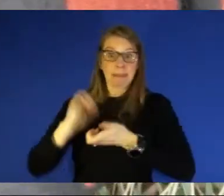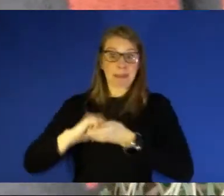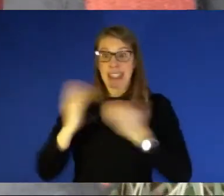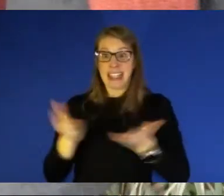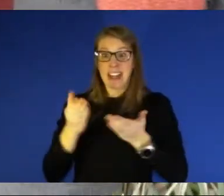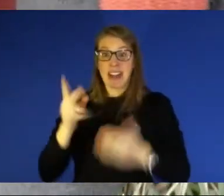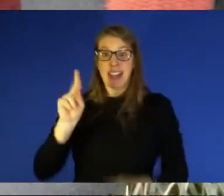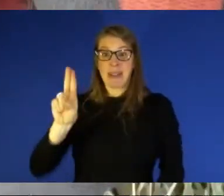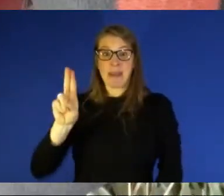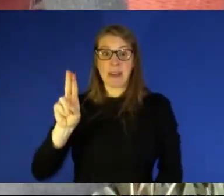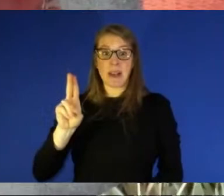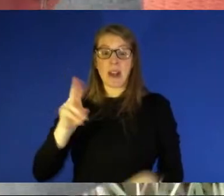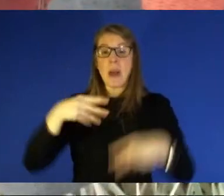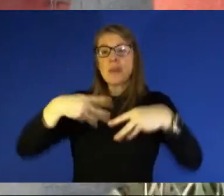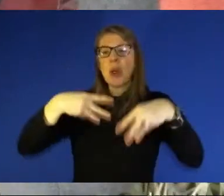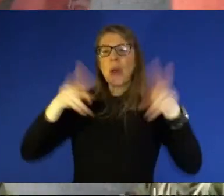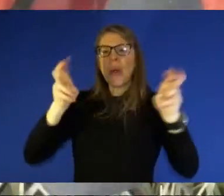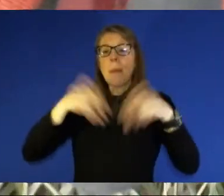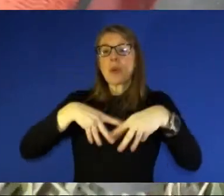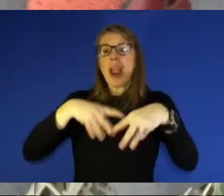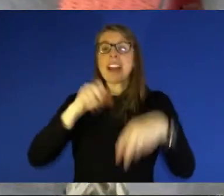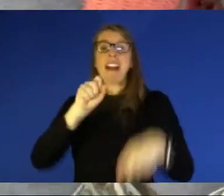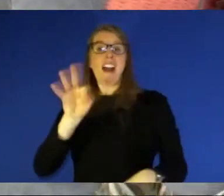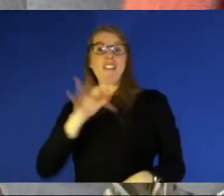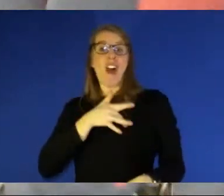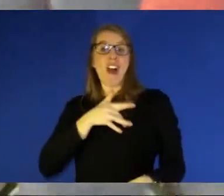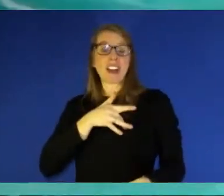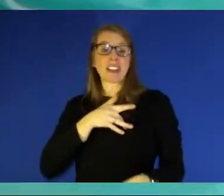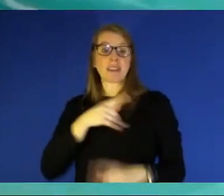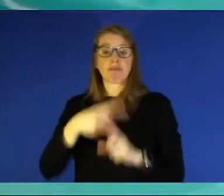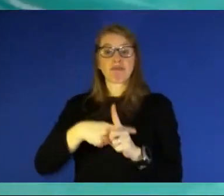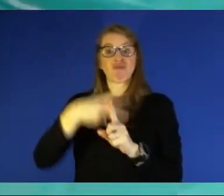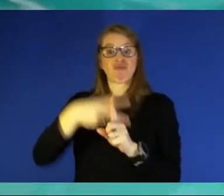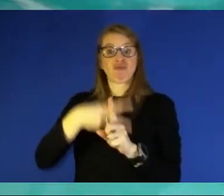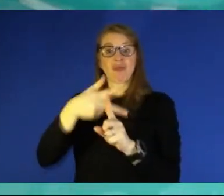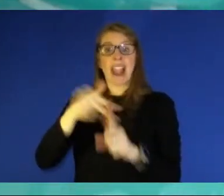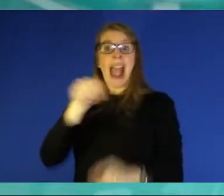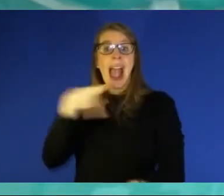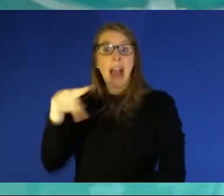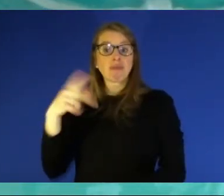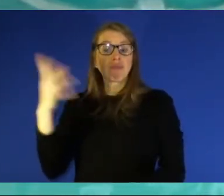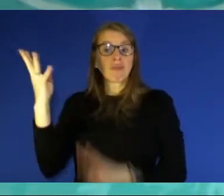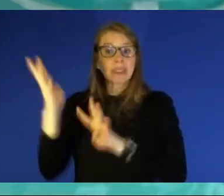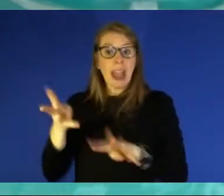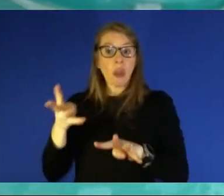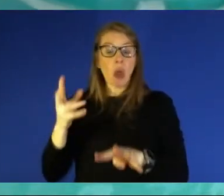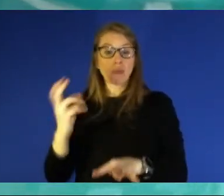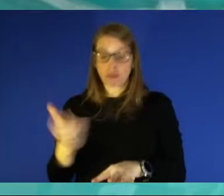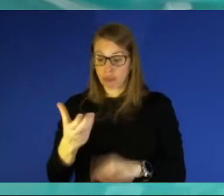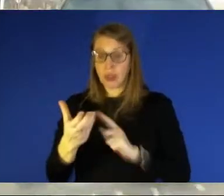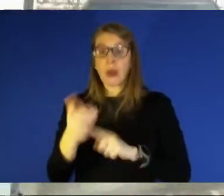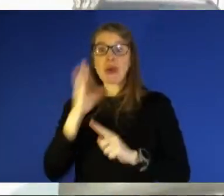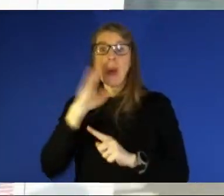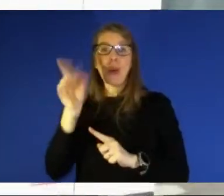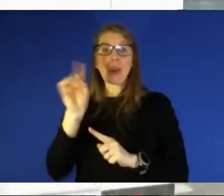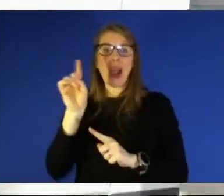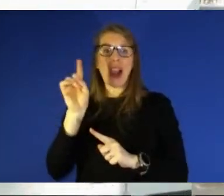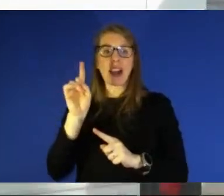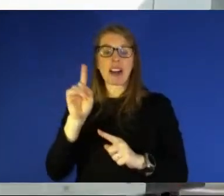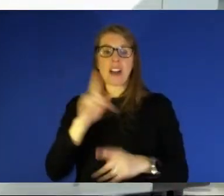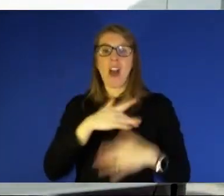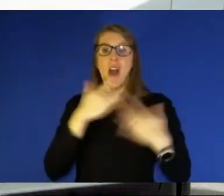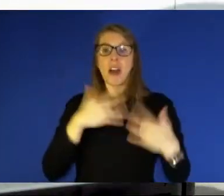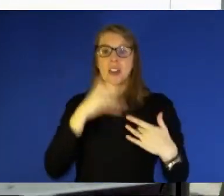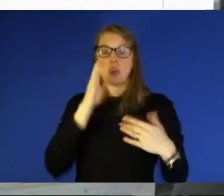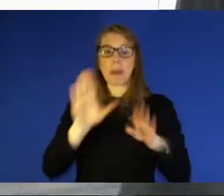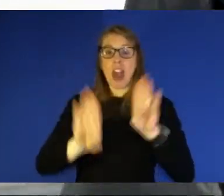Parade of Hearts runs for the next few months, and there's an app you can download so you can check them all out for yourself. The hearts are then going to be auctioned off to the public